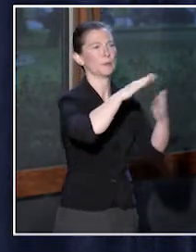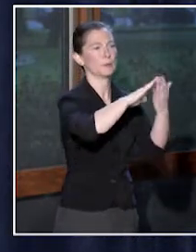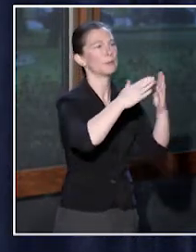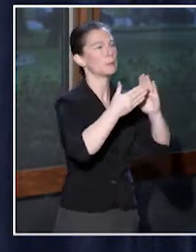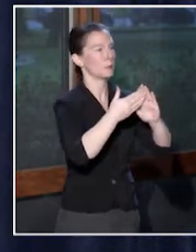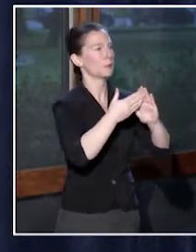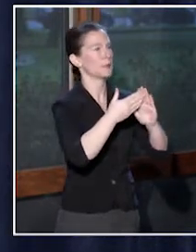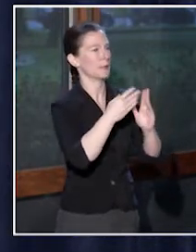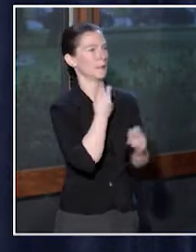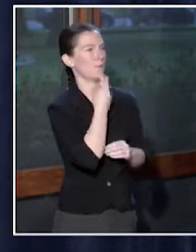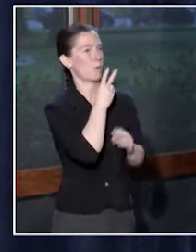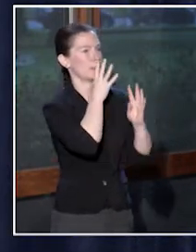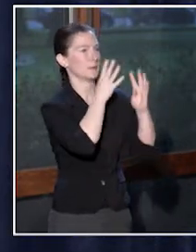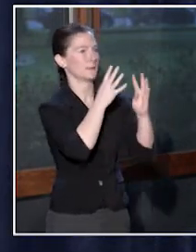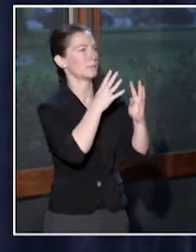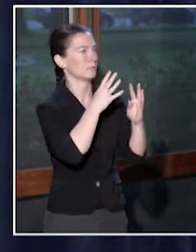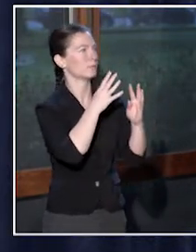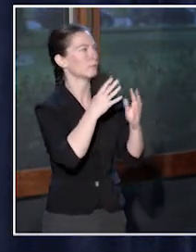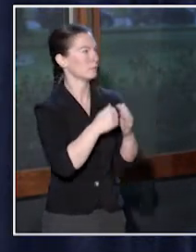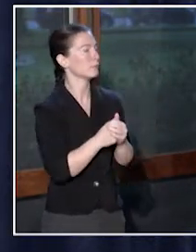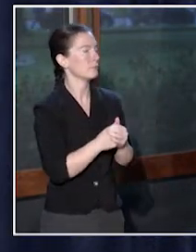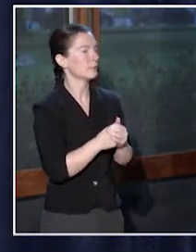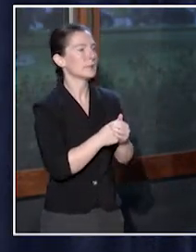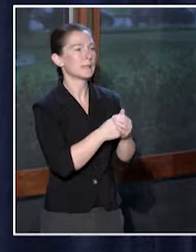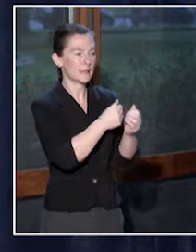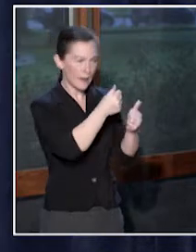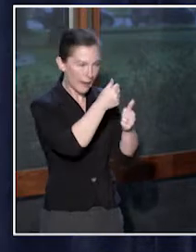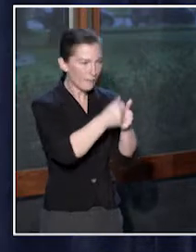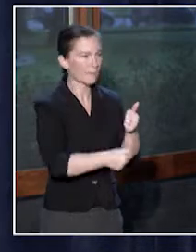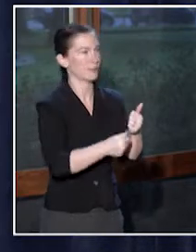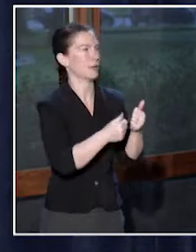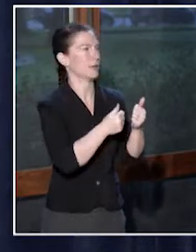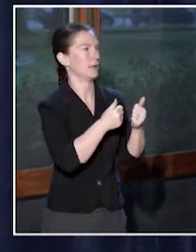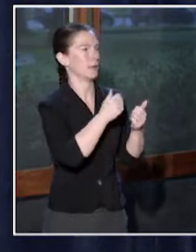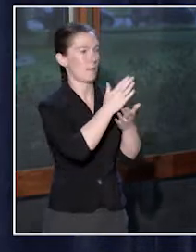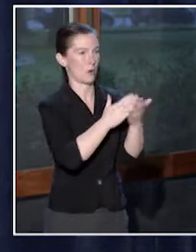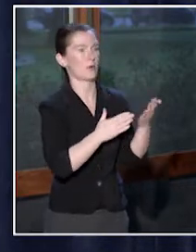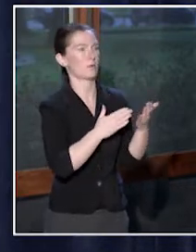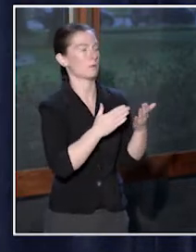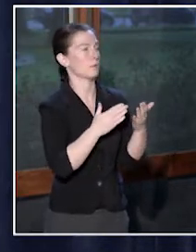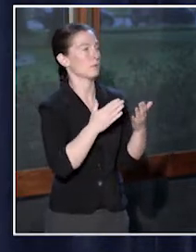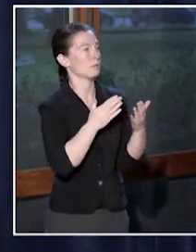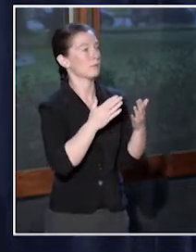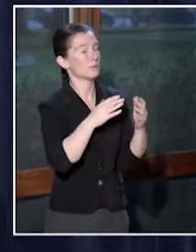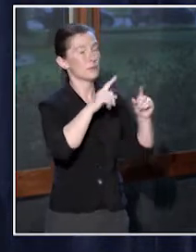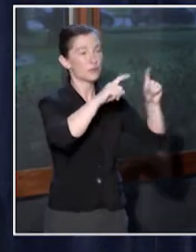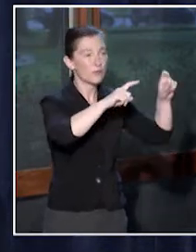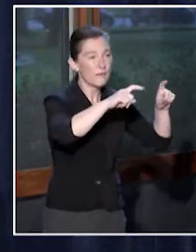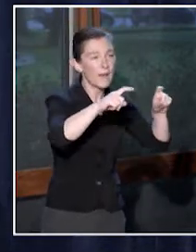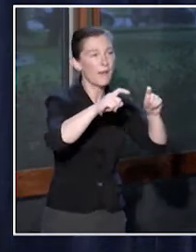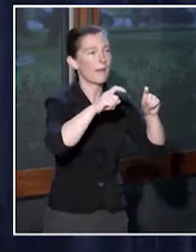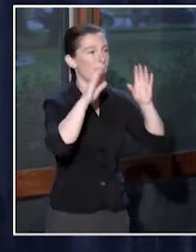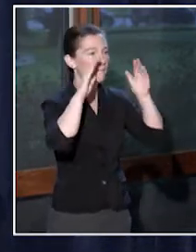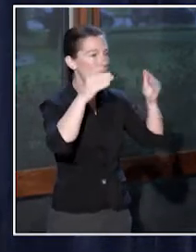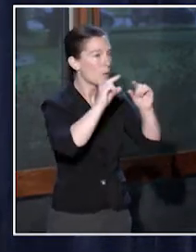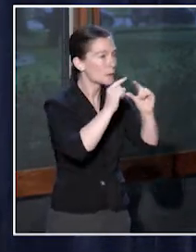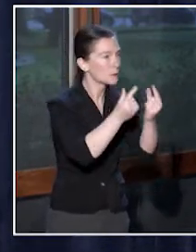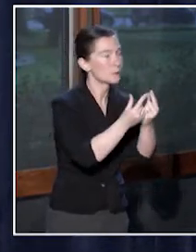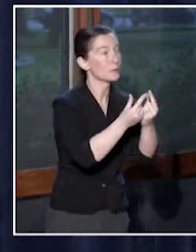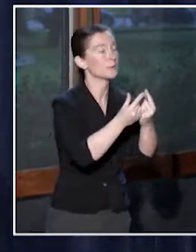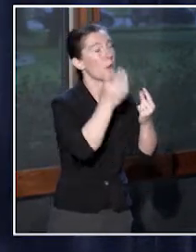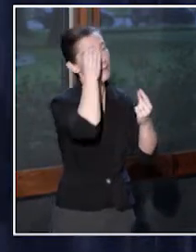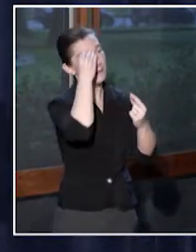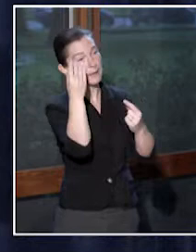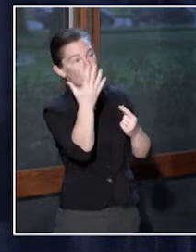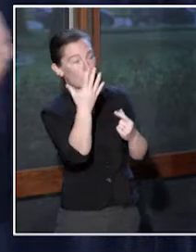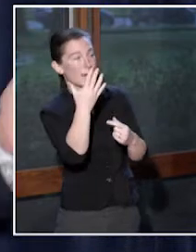search reflected the community's voice through surveys and focus groups. And by the way, those surveys and focus